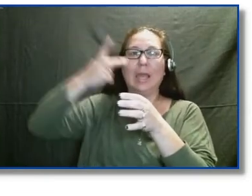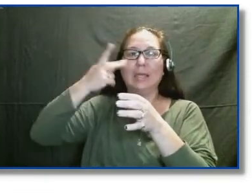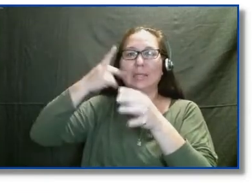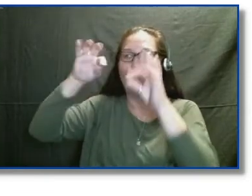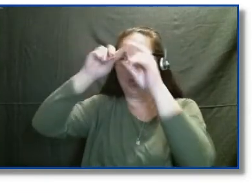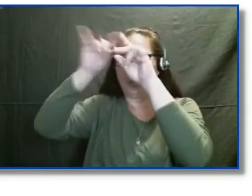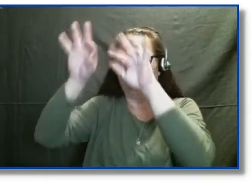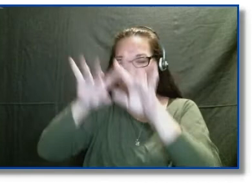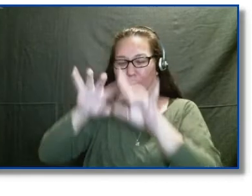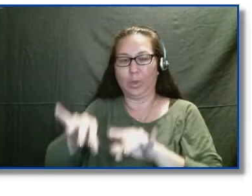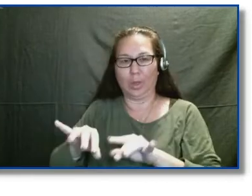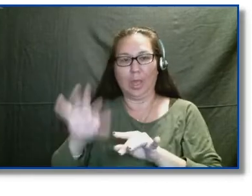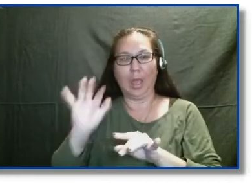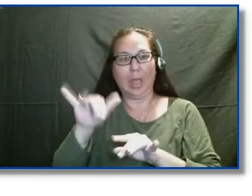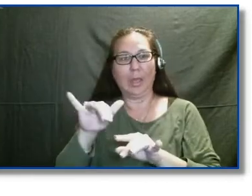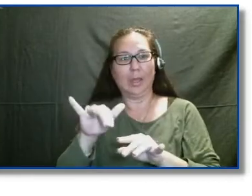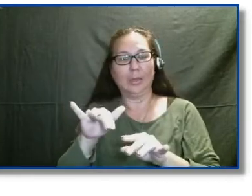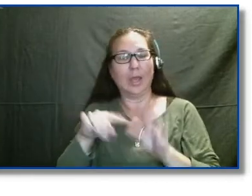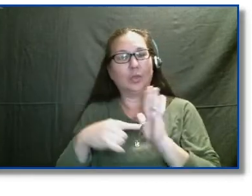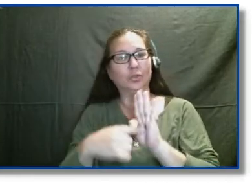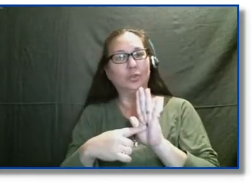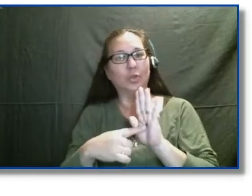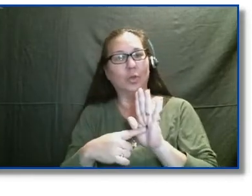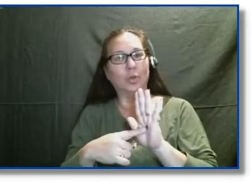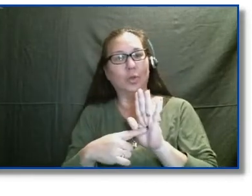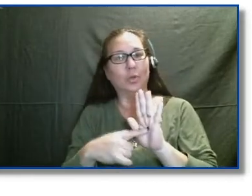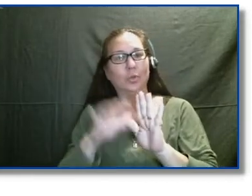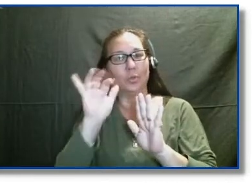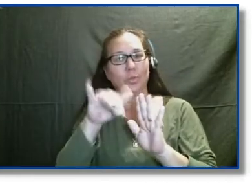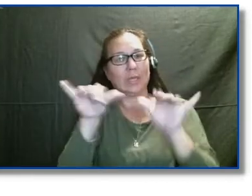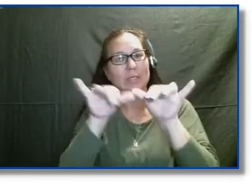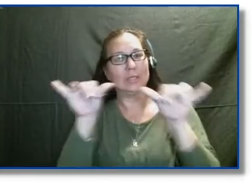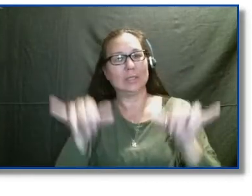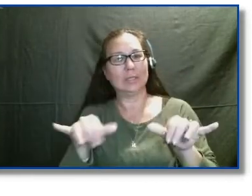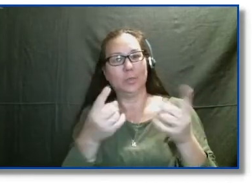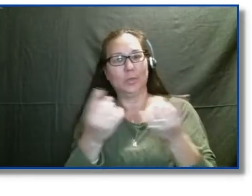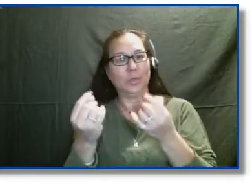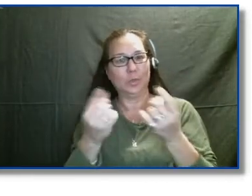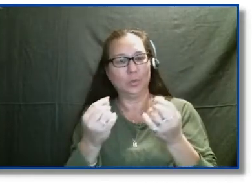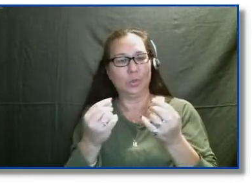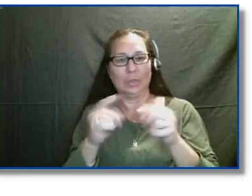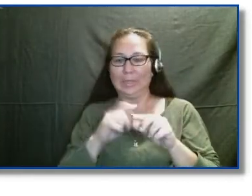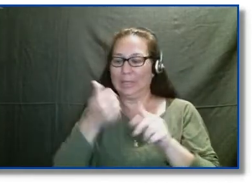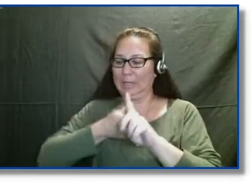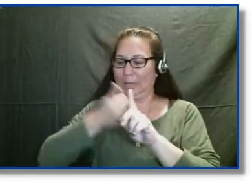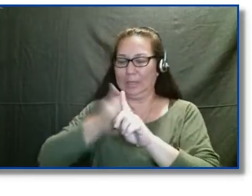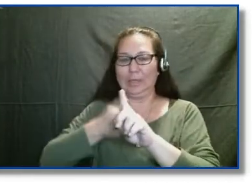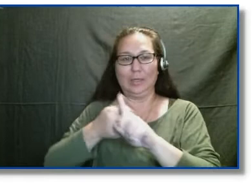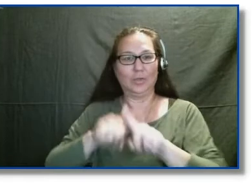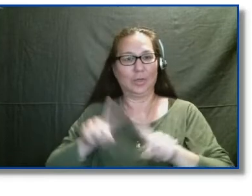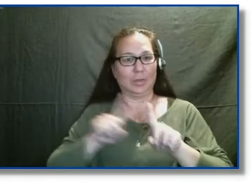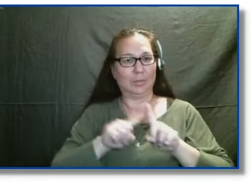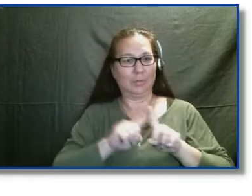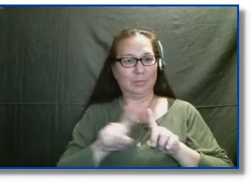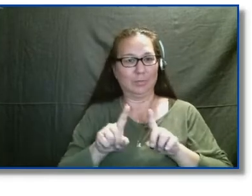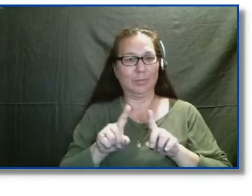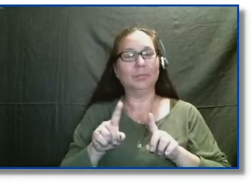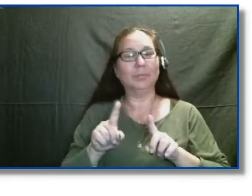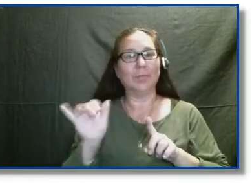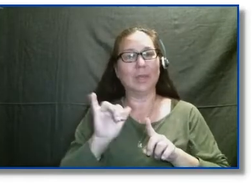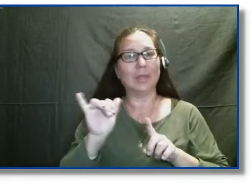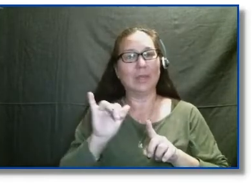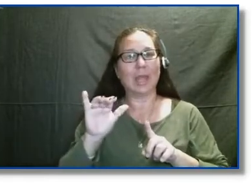essentially portraying afterwards the negatives of these systems. Each one is different, like a scan or a photograph.